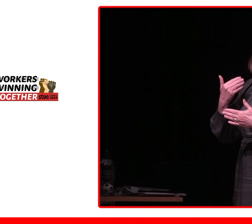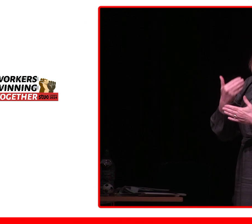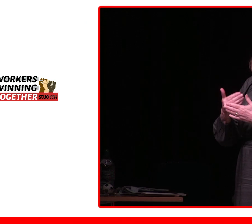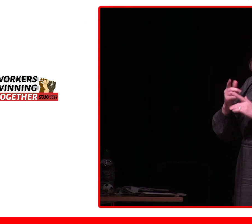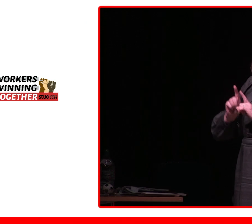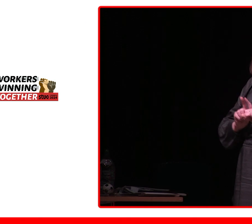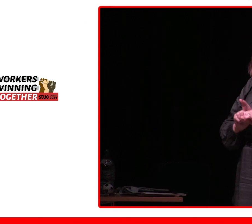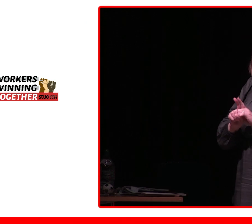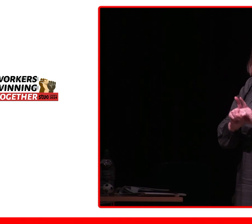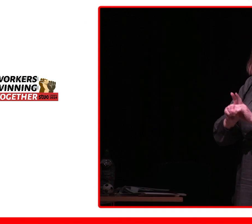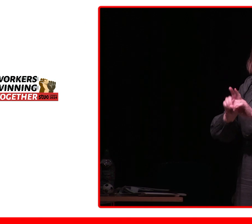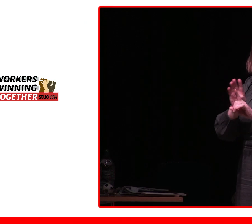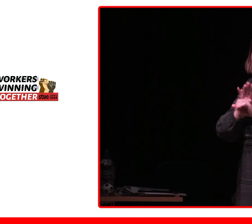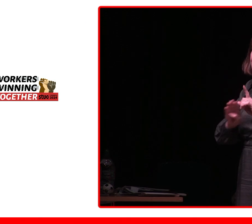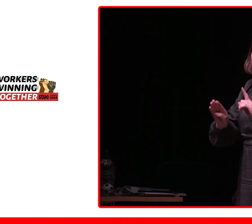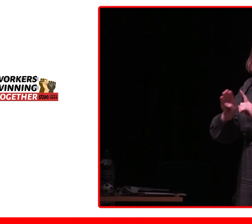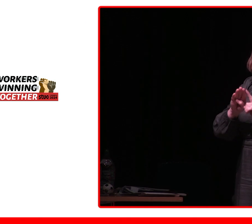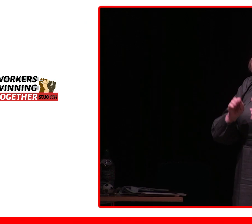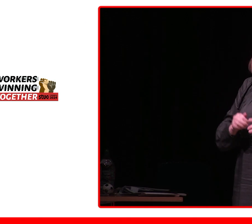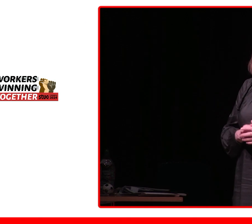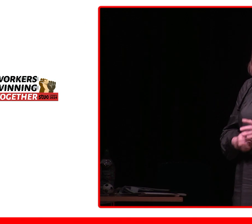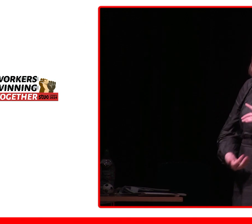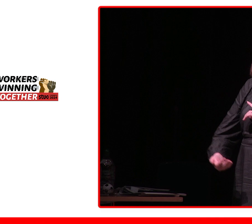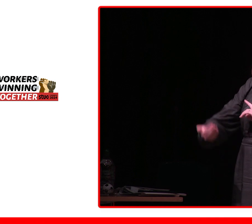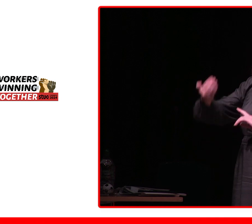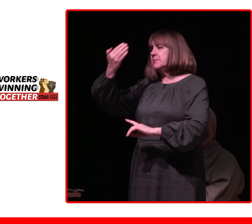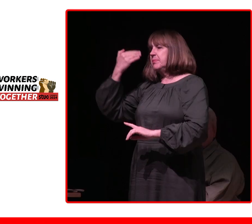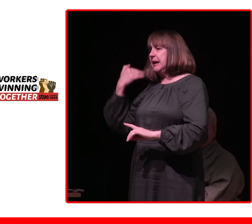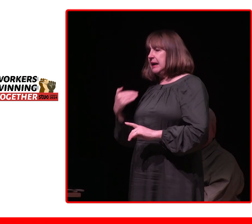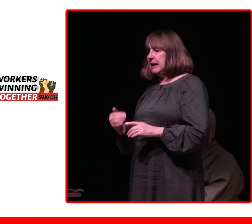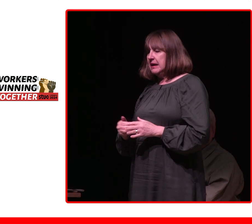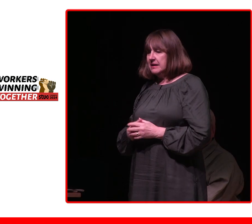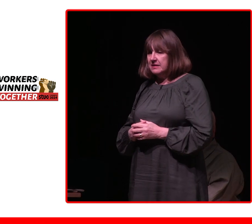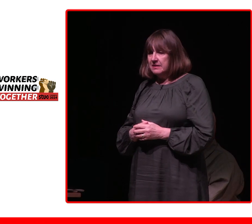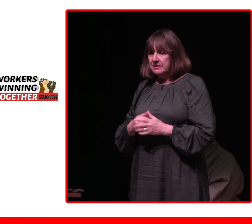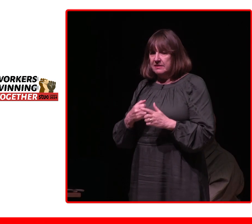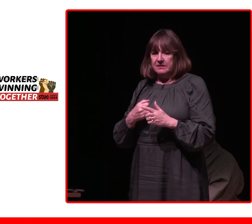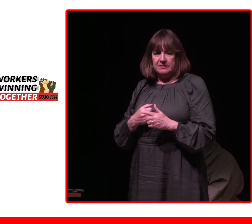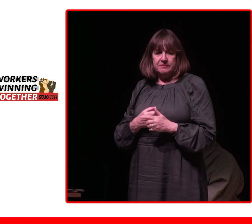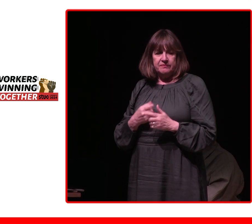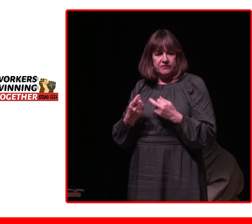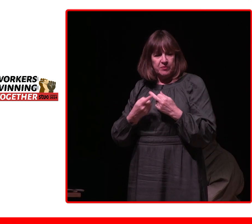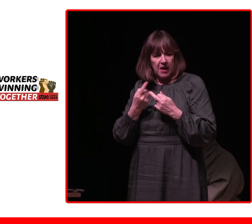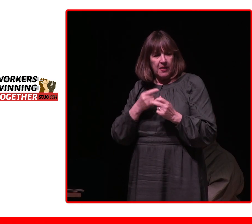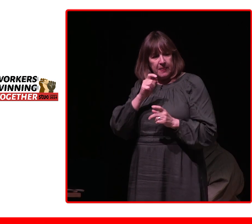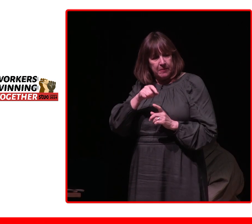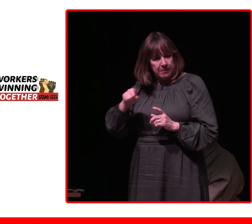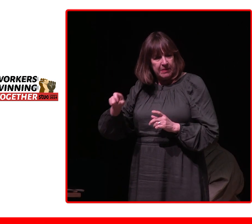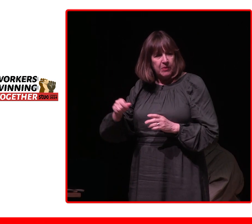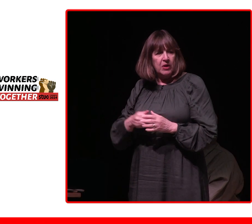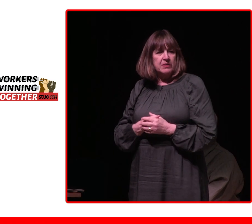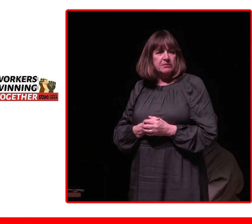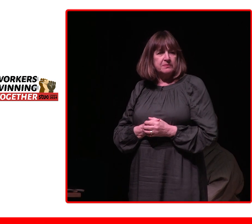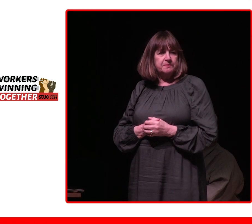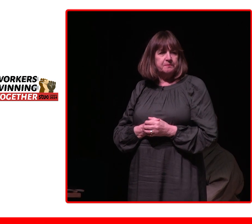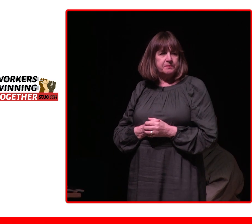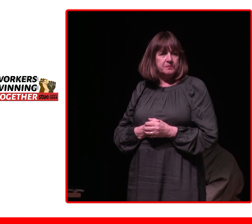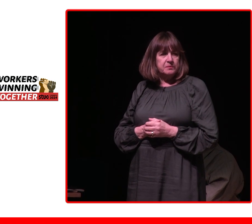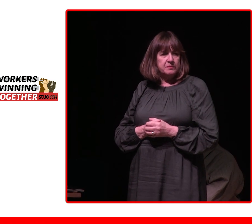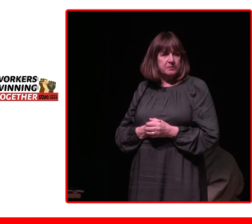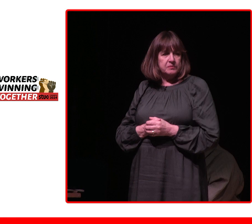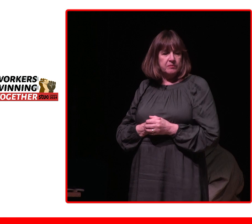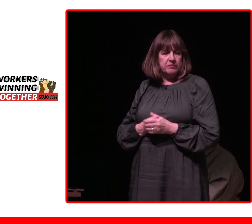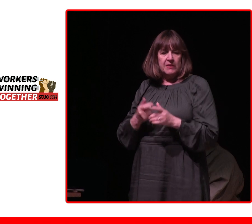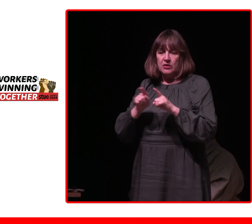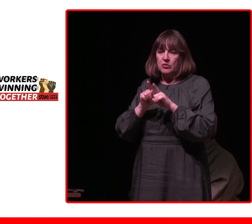FBU and the Palestinian people. It goes back past the days of the late Ken Cameron, carried on by brother Jim Malone and